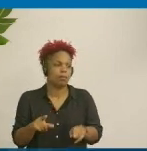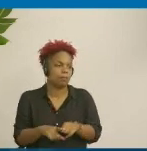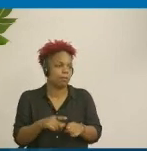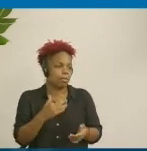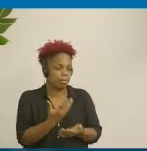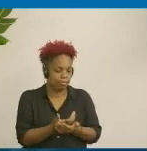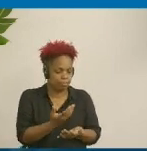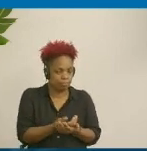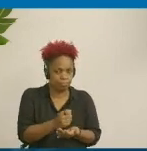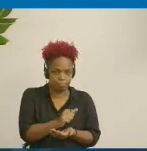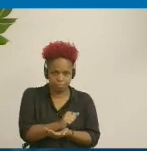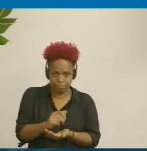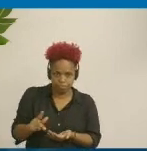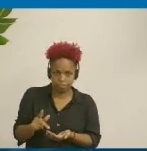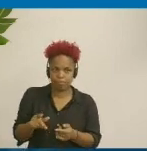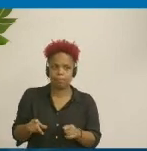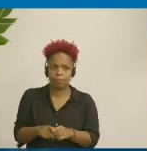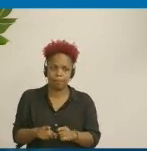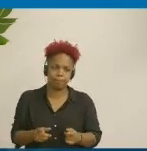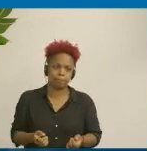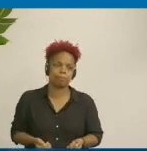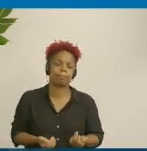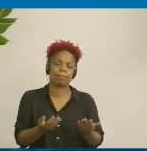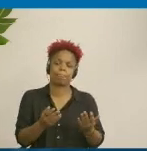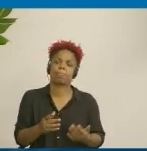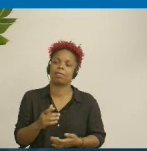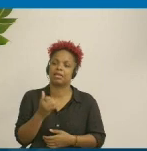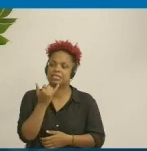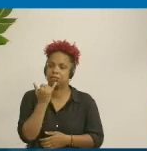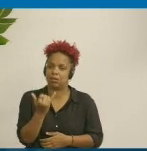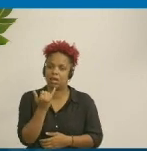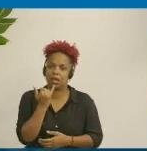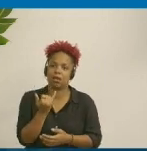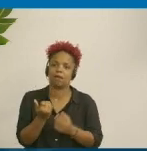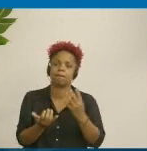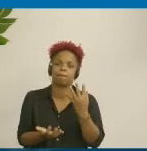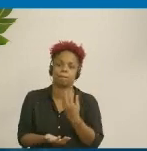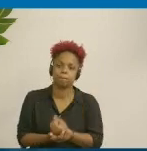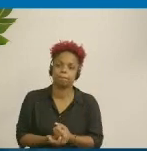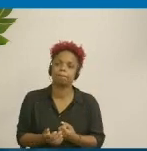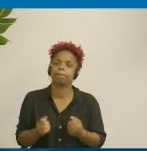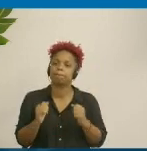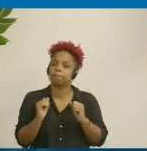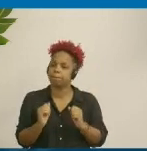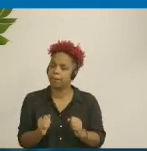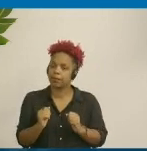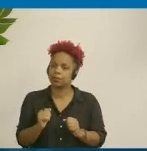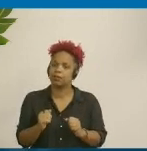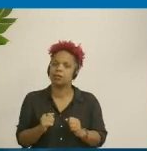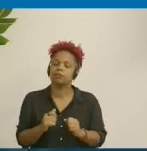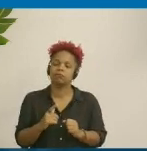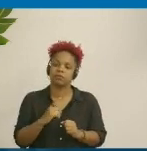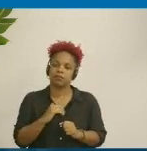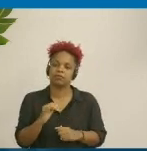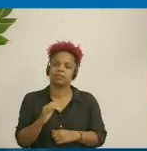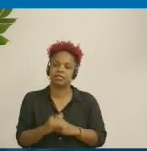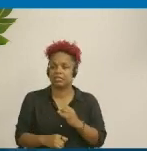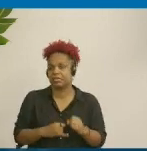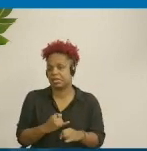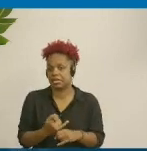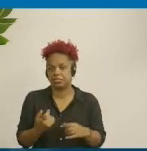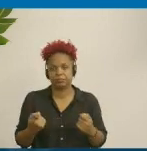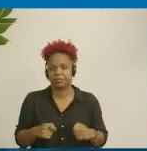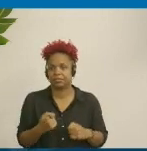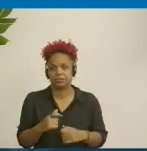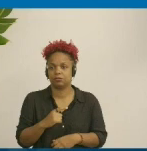connectivity. It will help population with low literacy, income, and internet access in